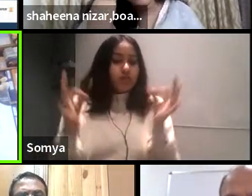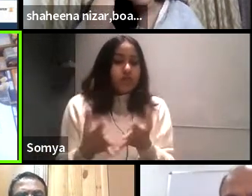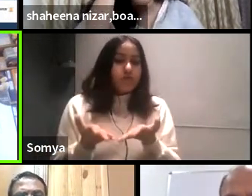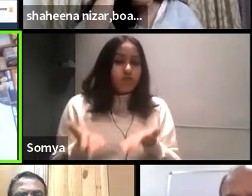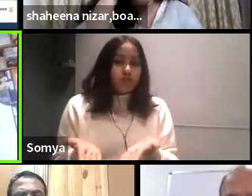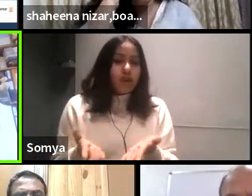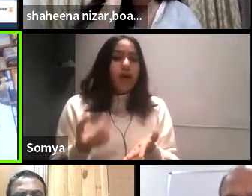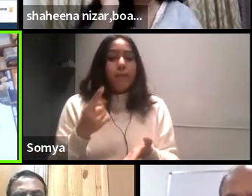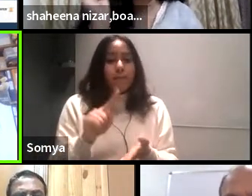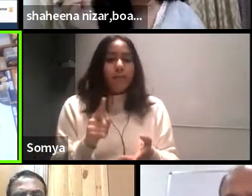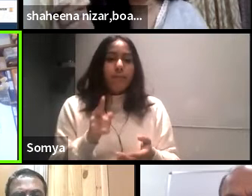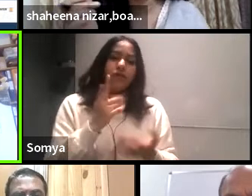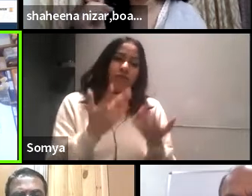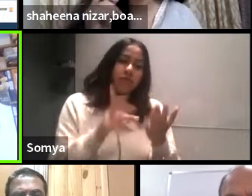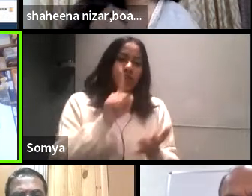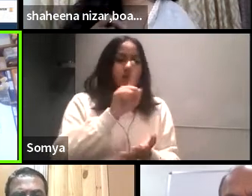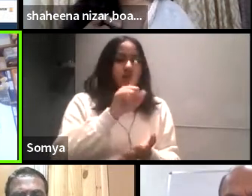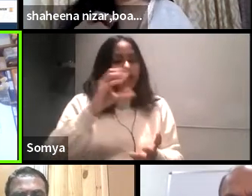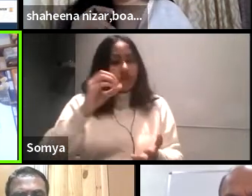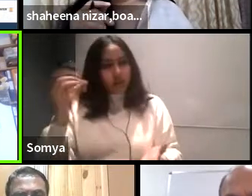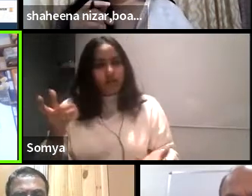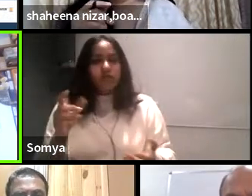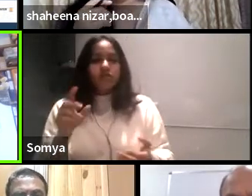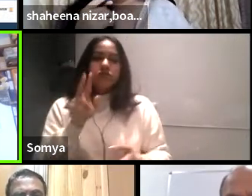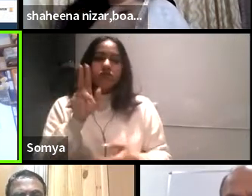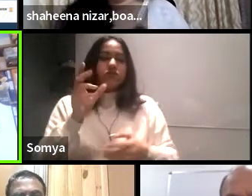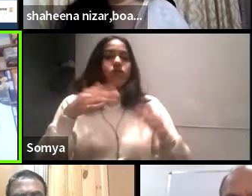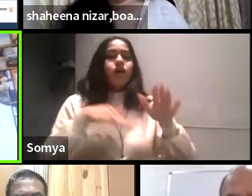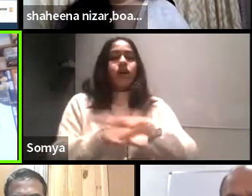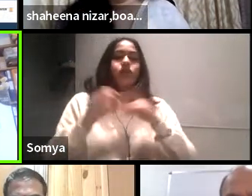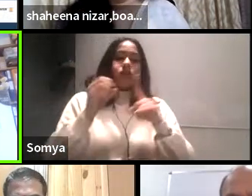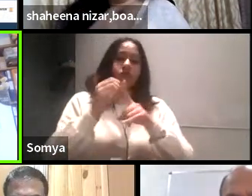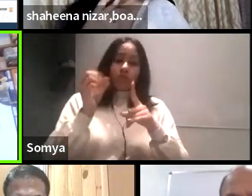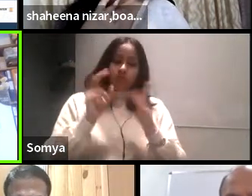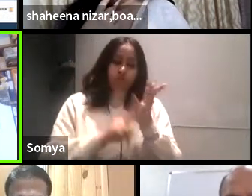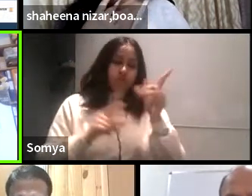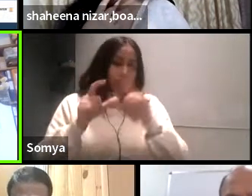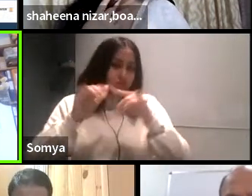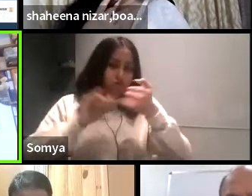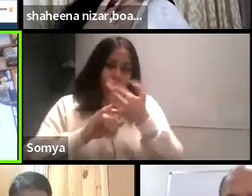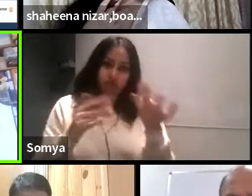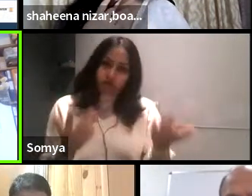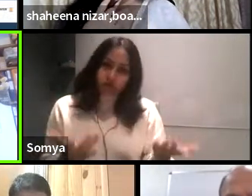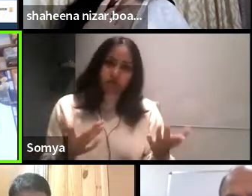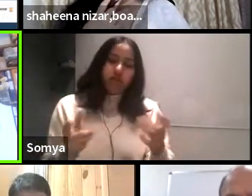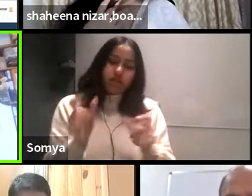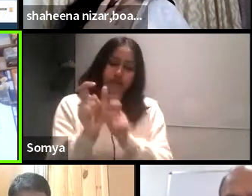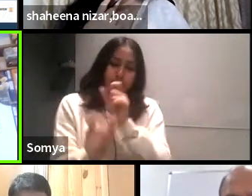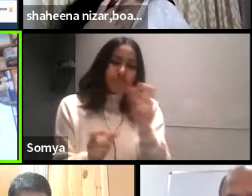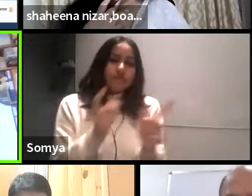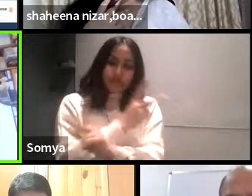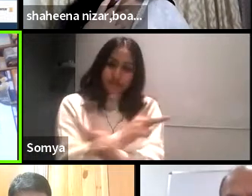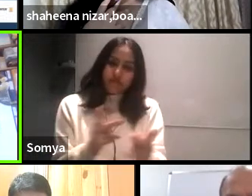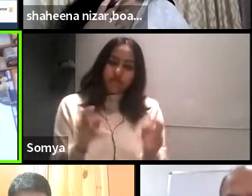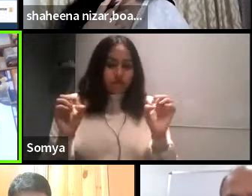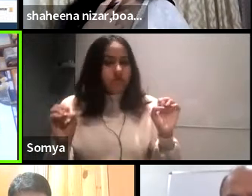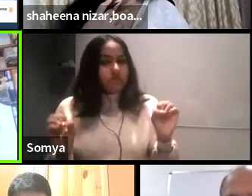So we got about £1,000 from a ship owner, and I'm trying to look into other different people to, start